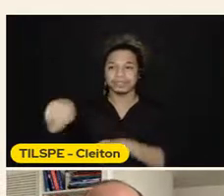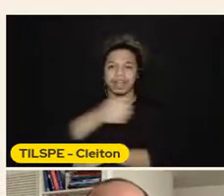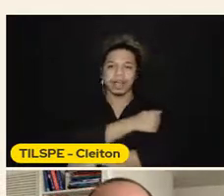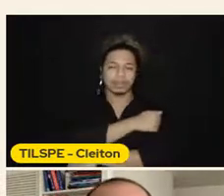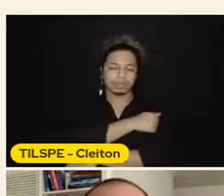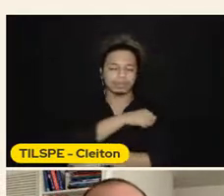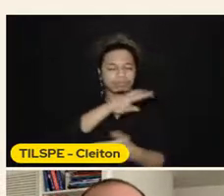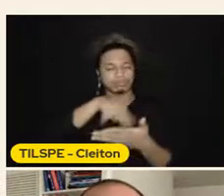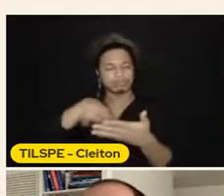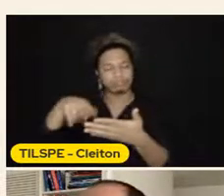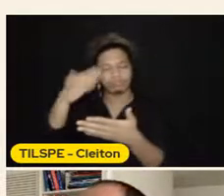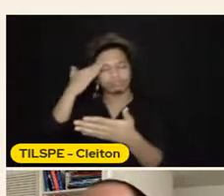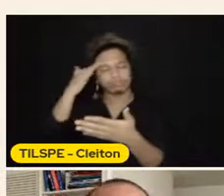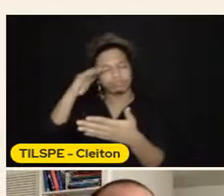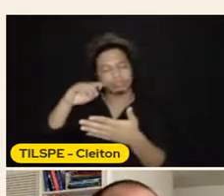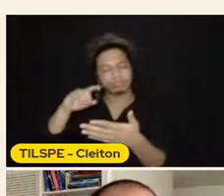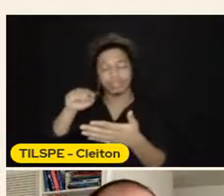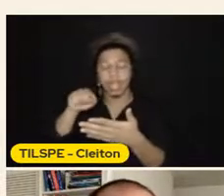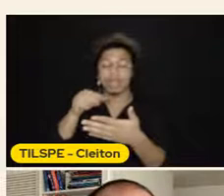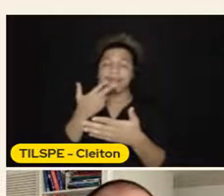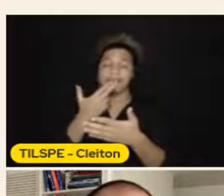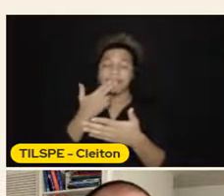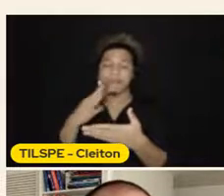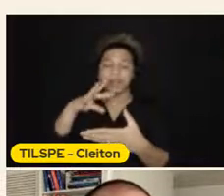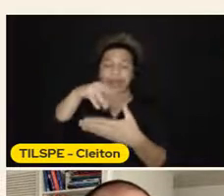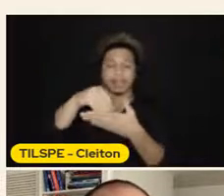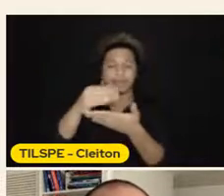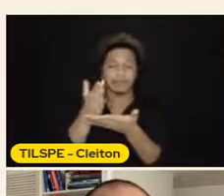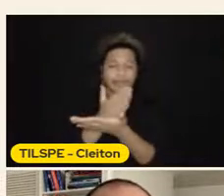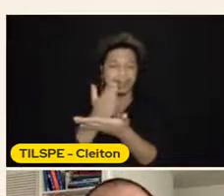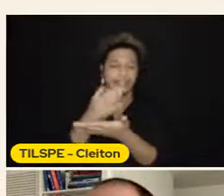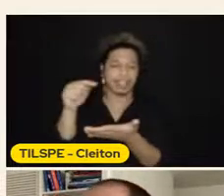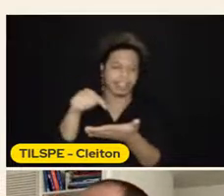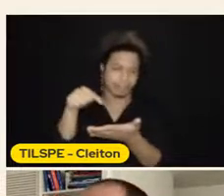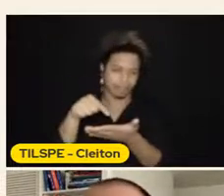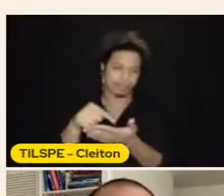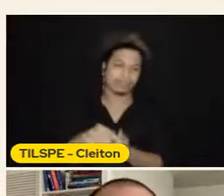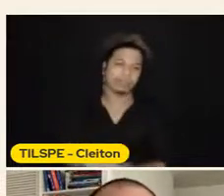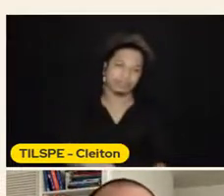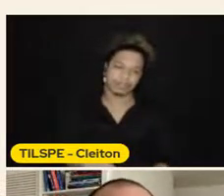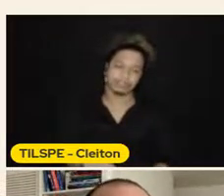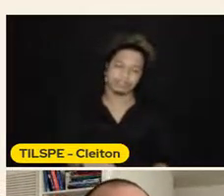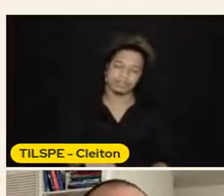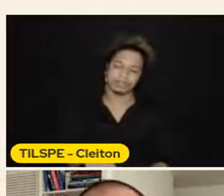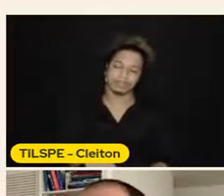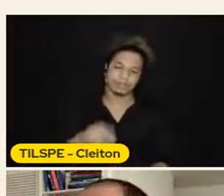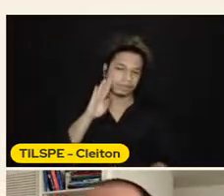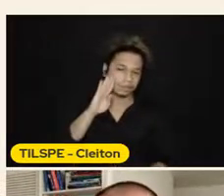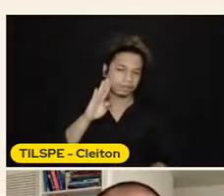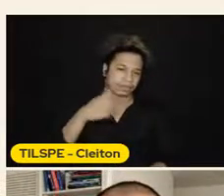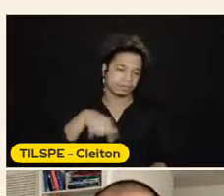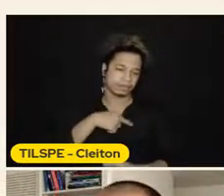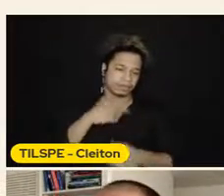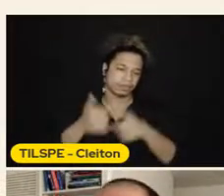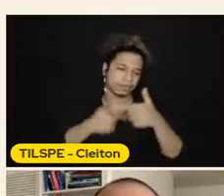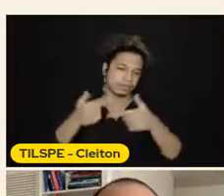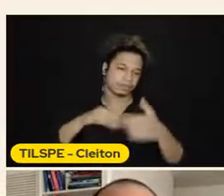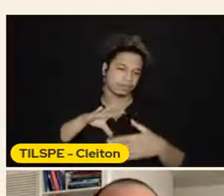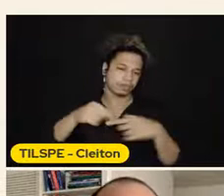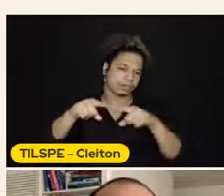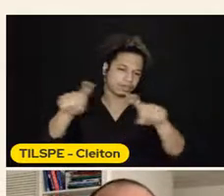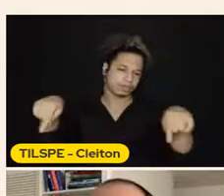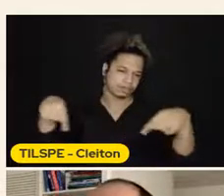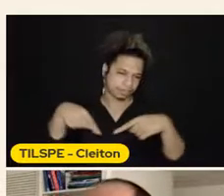make sense of this language, grasp this language. That was the verb I was looking for, not grapple, but grasp. They might grapple, but